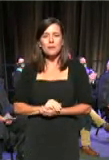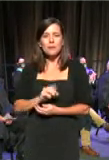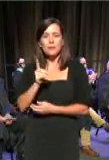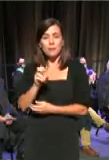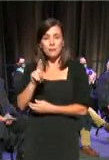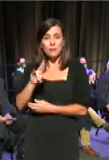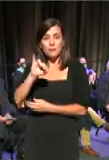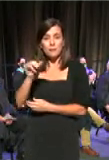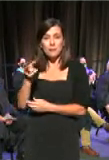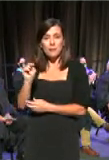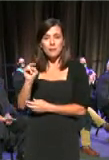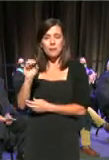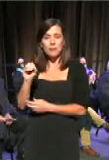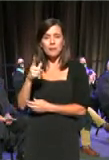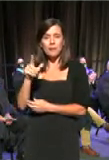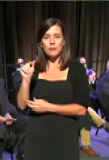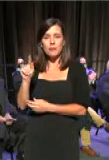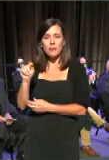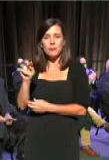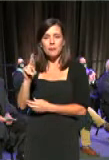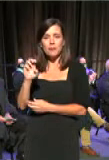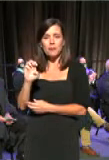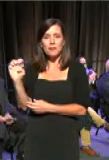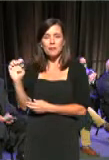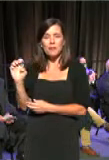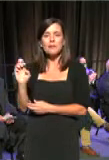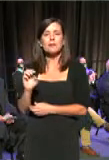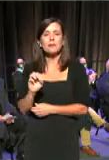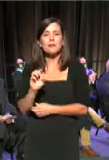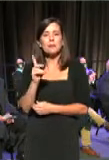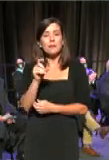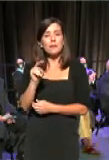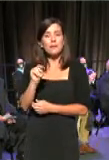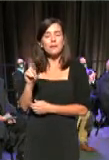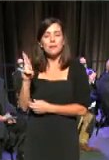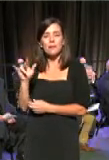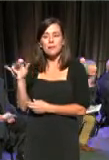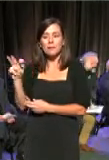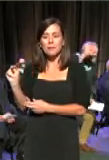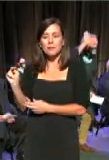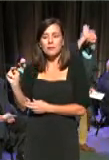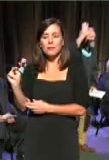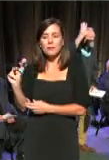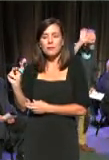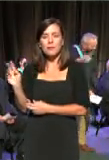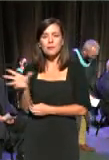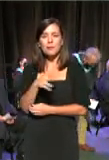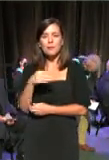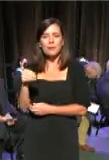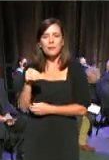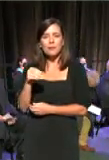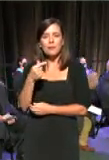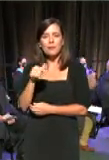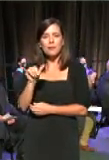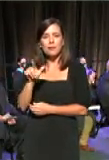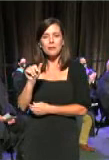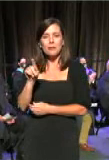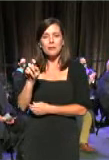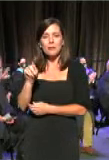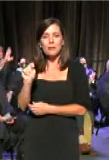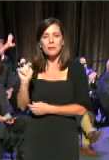Dr. John Ogletree, Mr. Don Ryan, and Mr. Gilbert